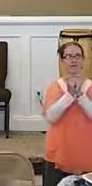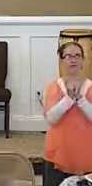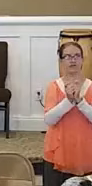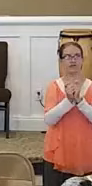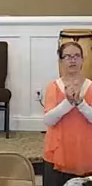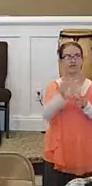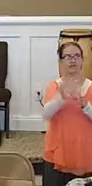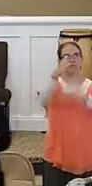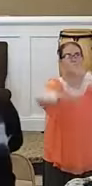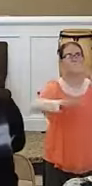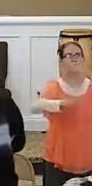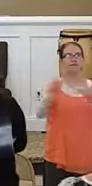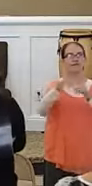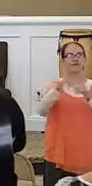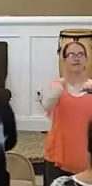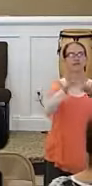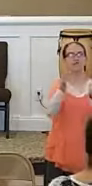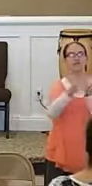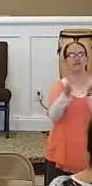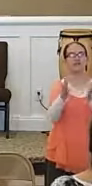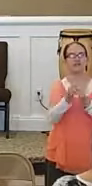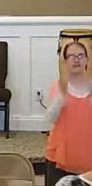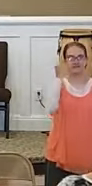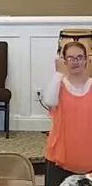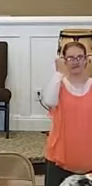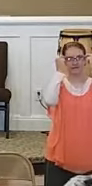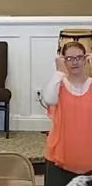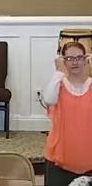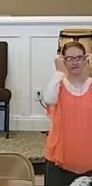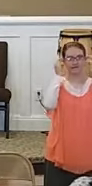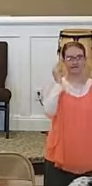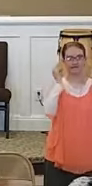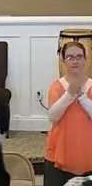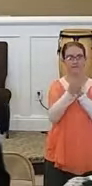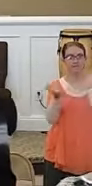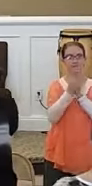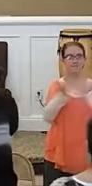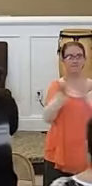in your world until you touch Jesus. Hallelujah.